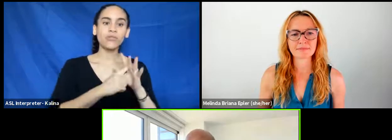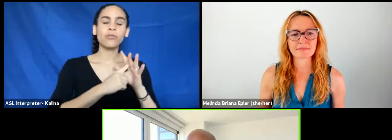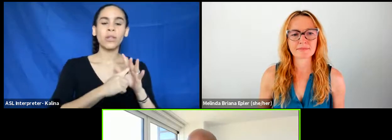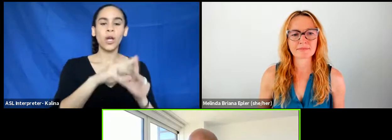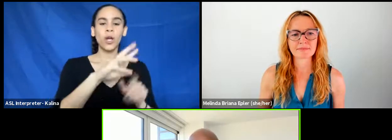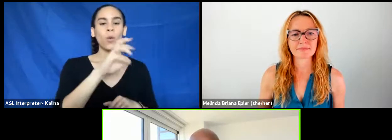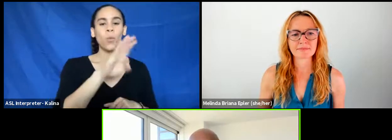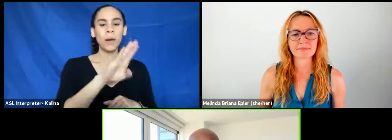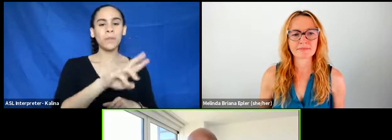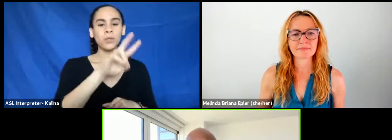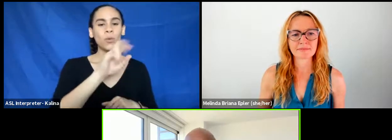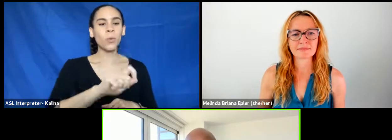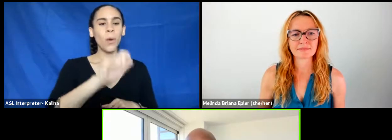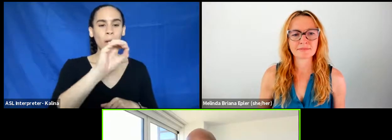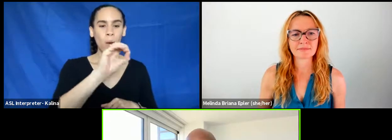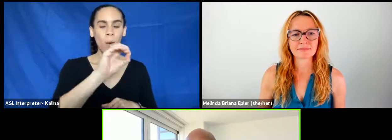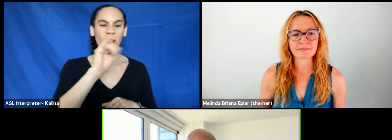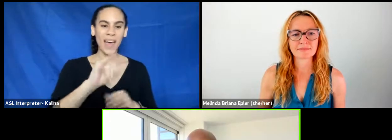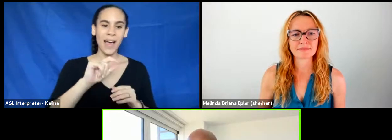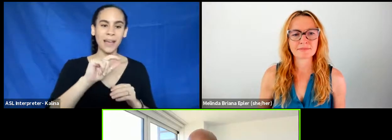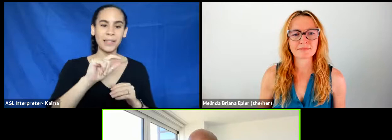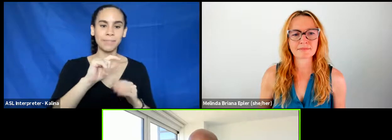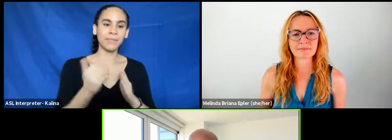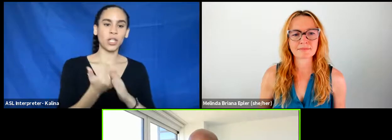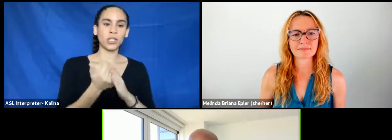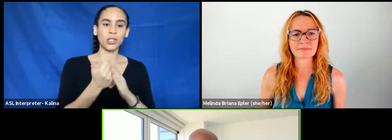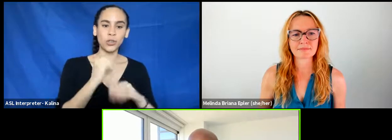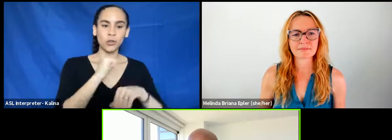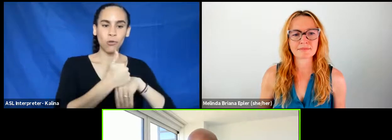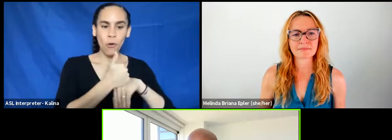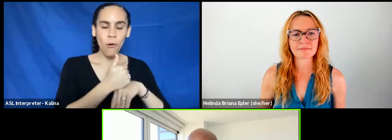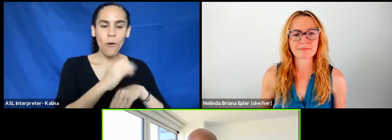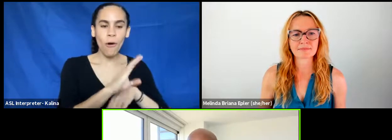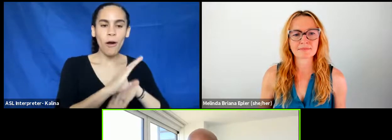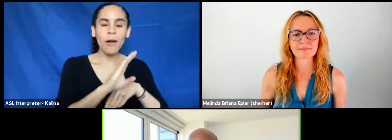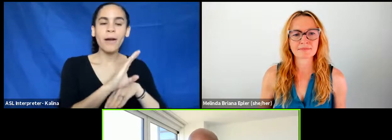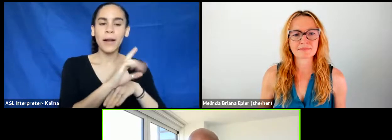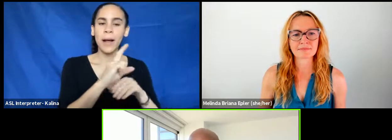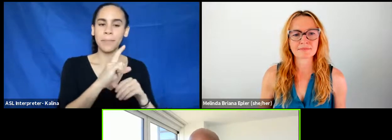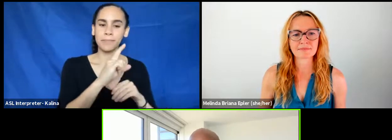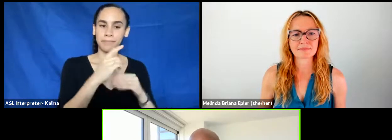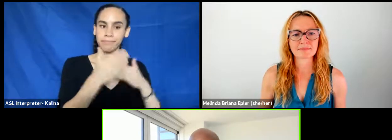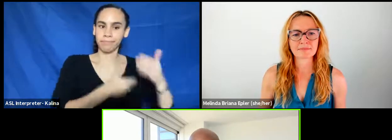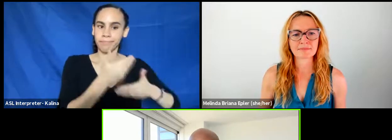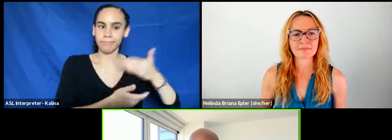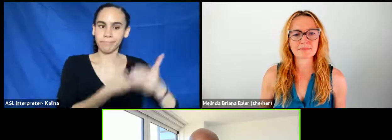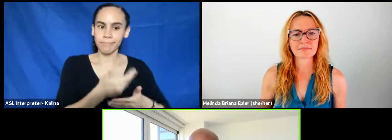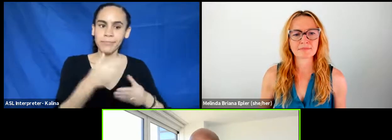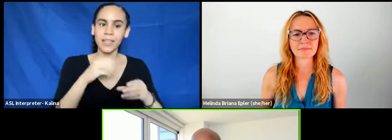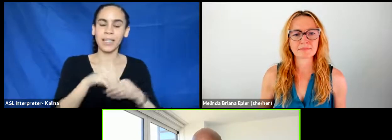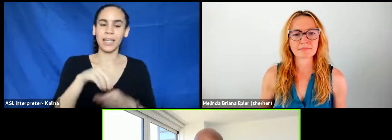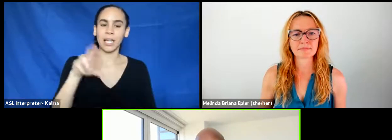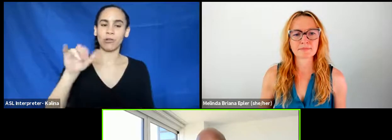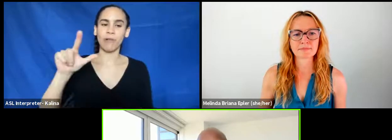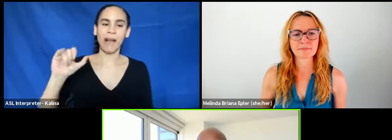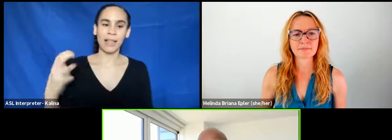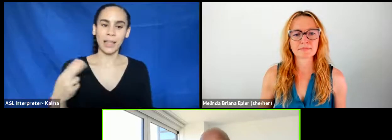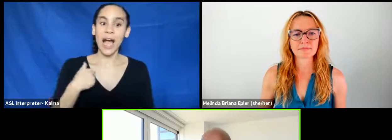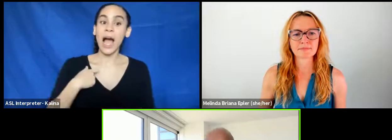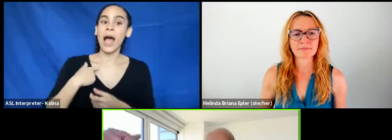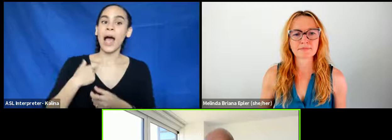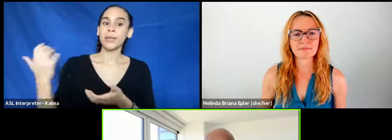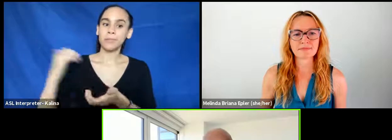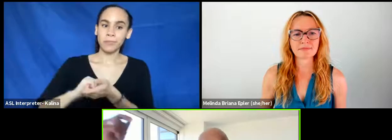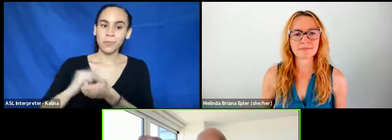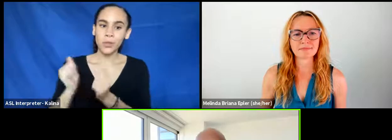started happening, the startup movement kicked in again in Raleigh. And I co-founded a startup with a colleague who ironically moved